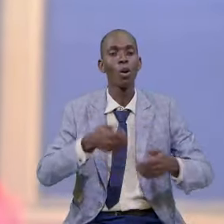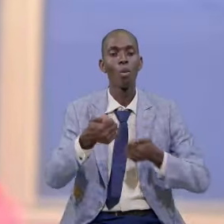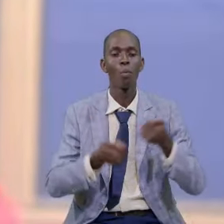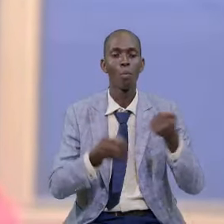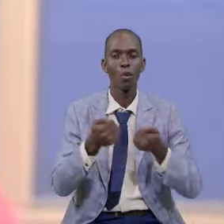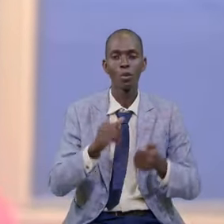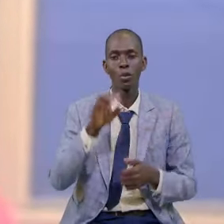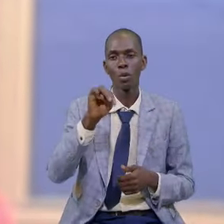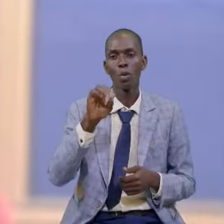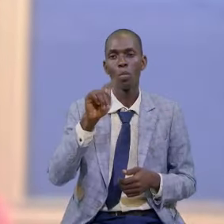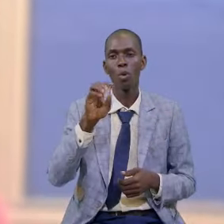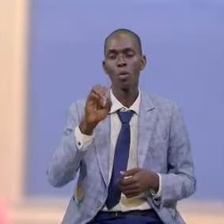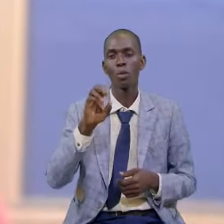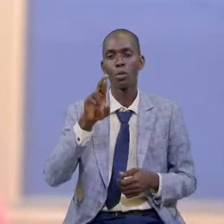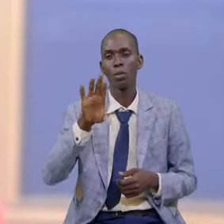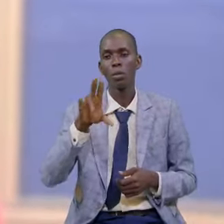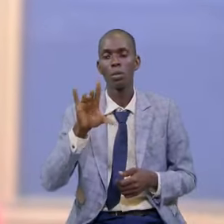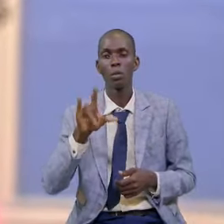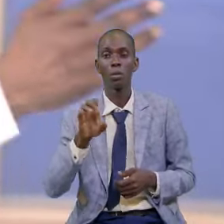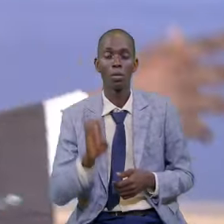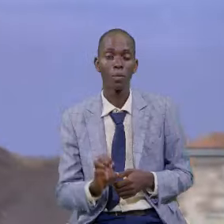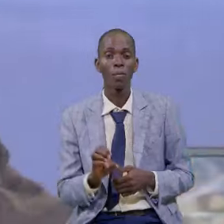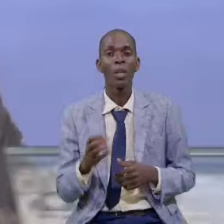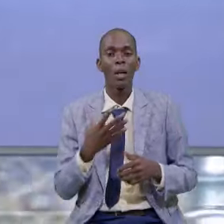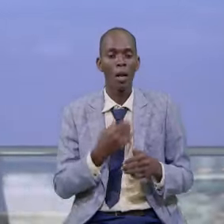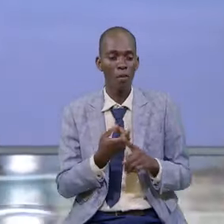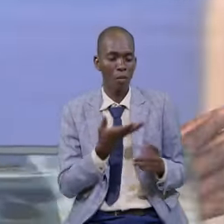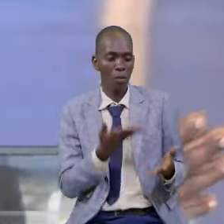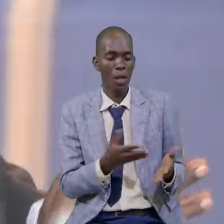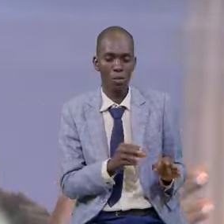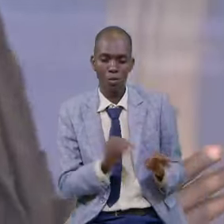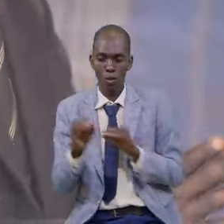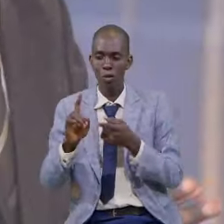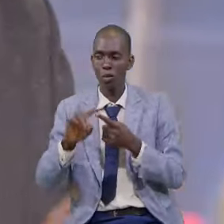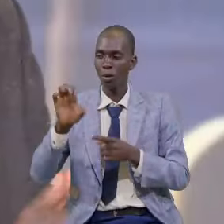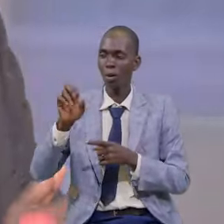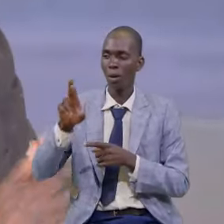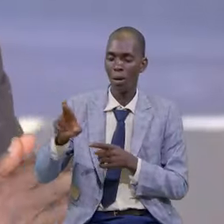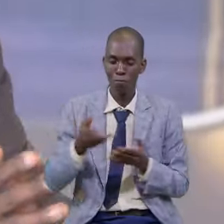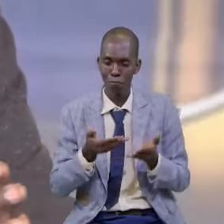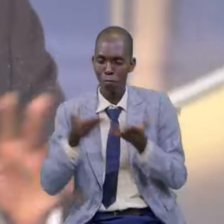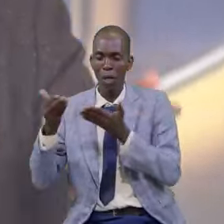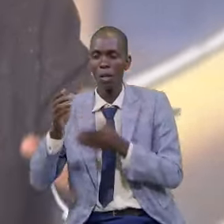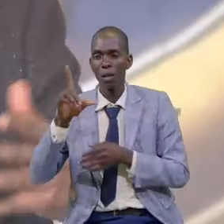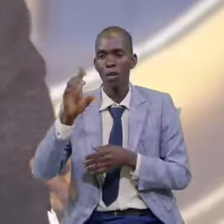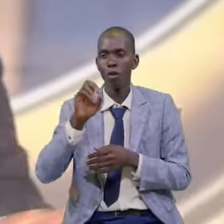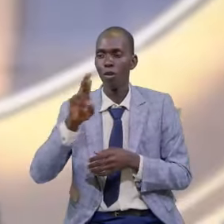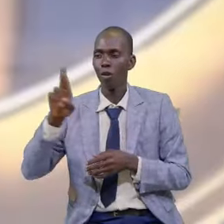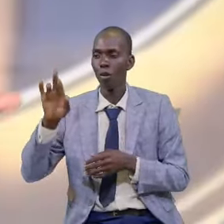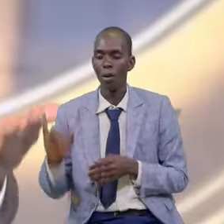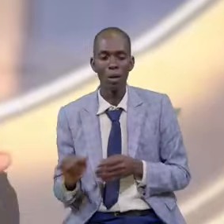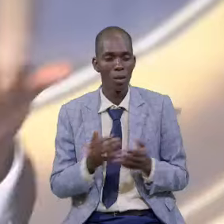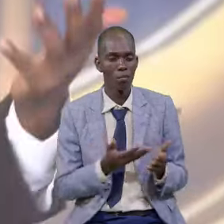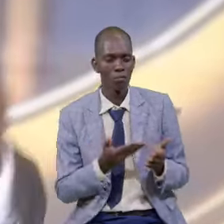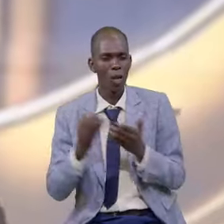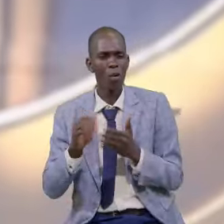circle. We have a car, we have a lorry, we have other means of moving, that,